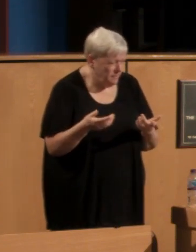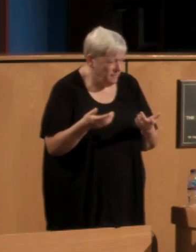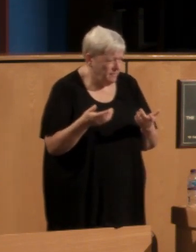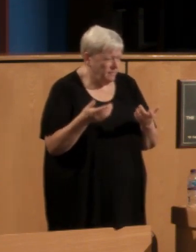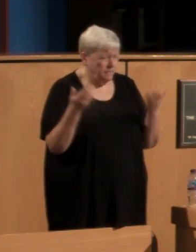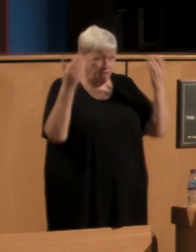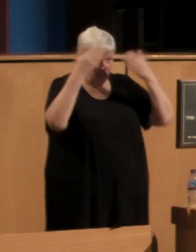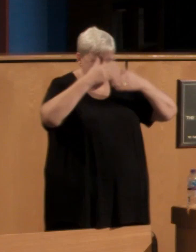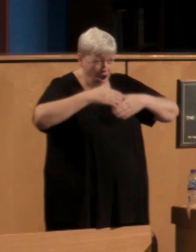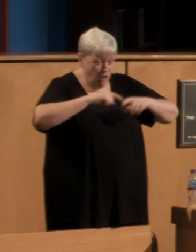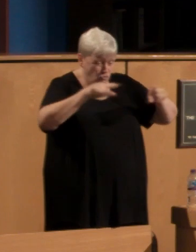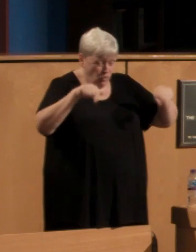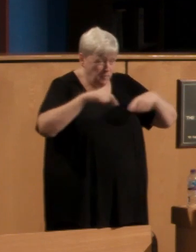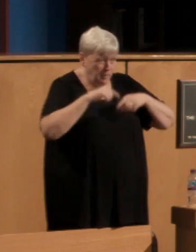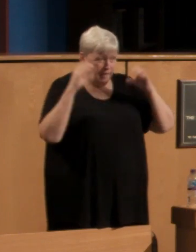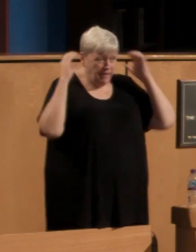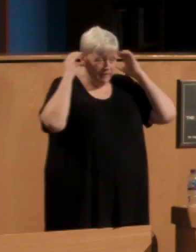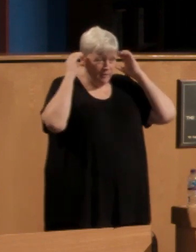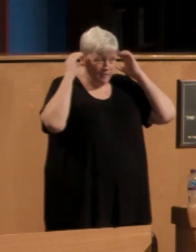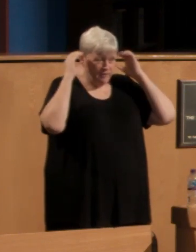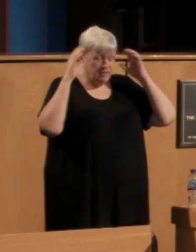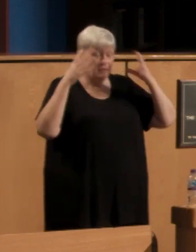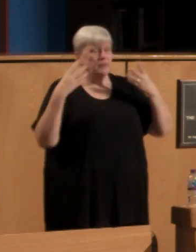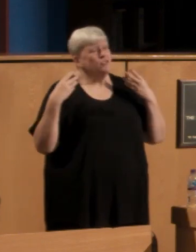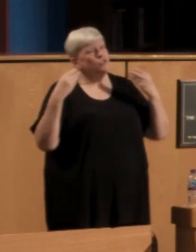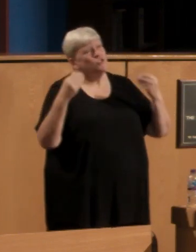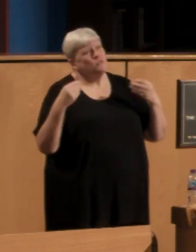dark room, headphones on, and I find it soothing.